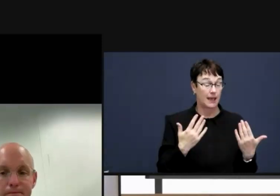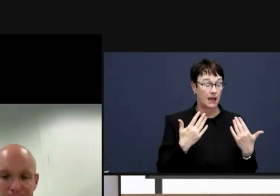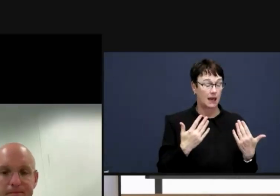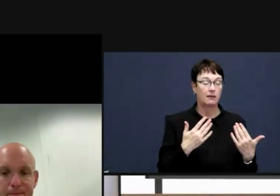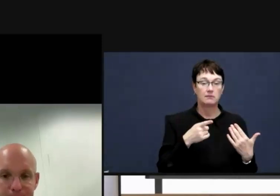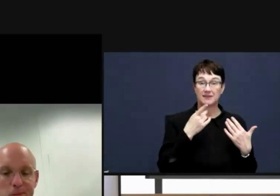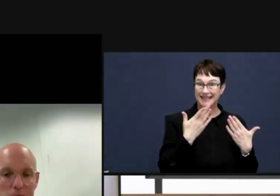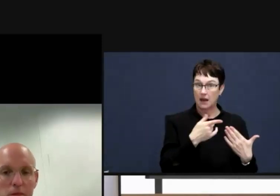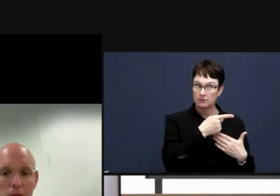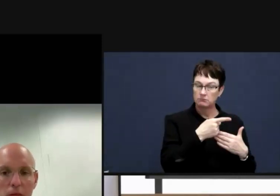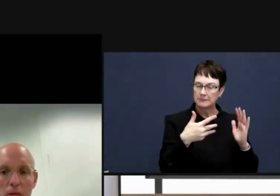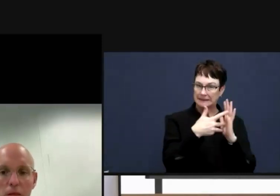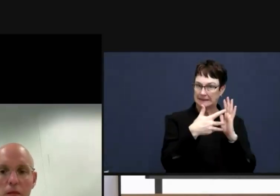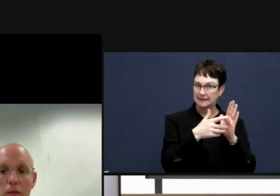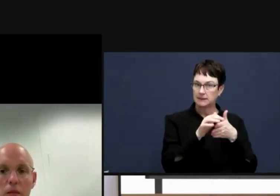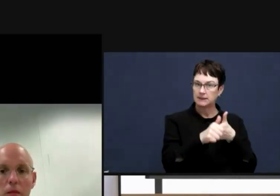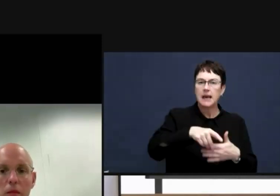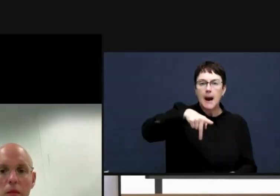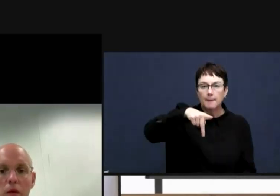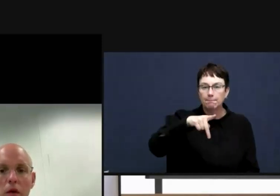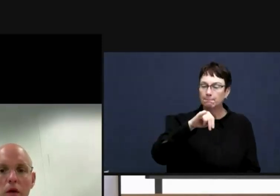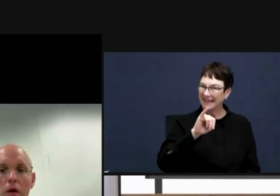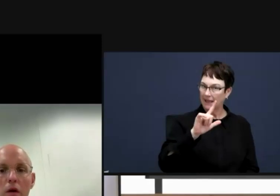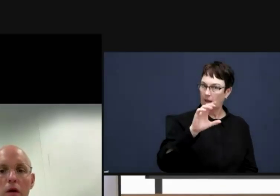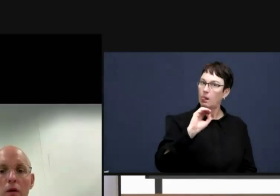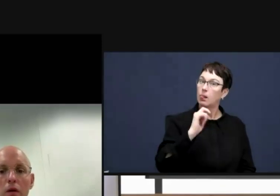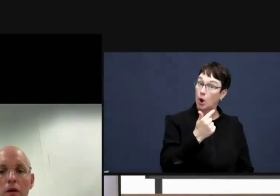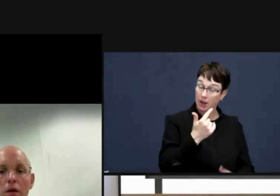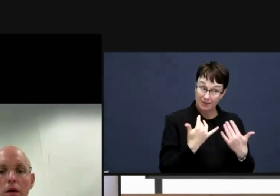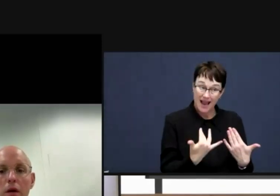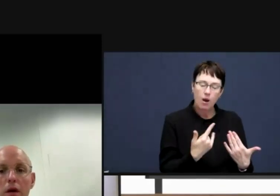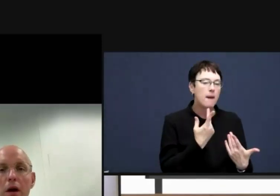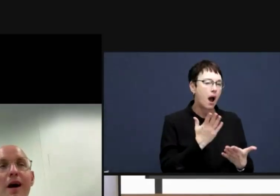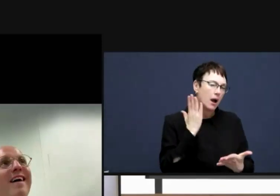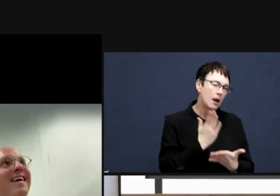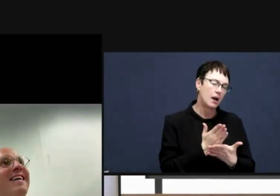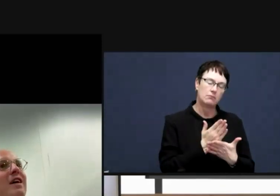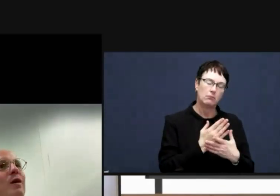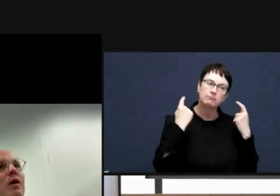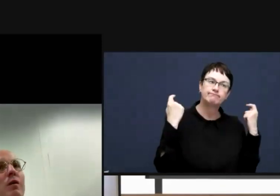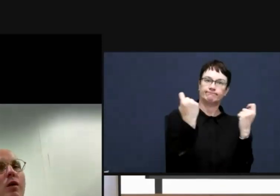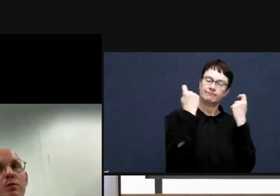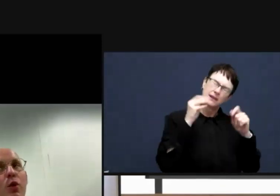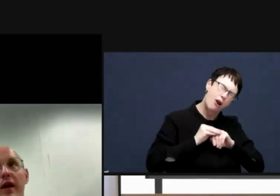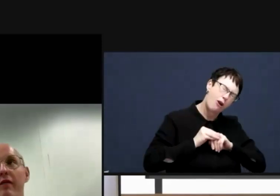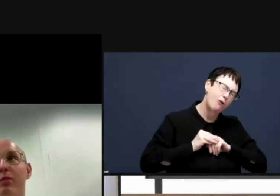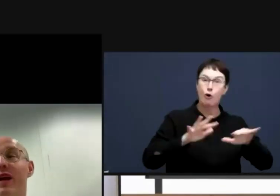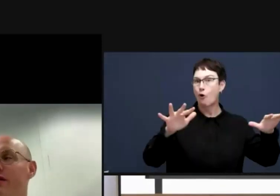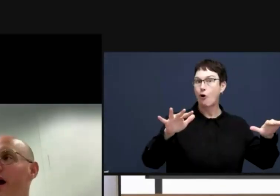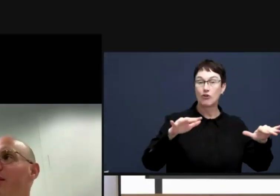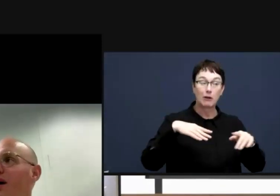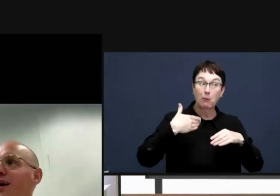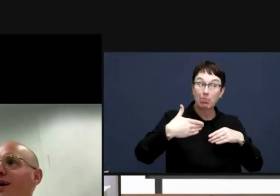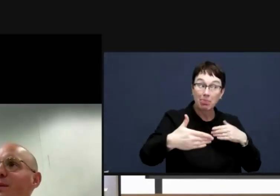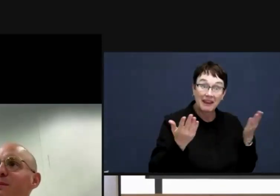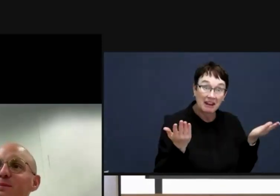stage, if I understood correctly. So when do you expect to launch when is the party when you launch this? Well, it's partly